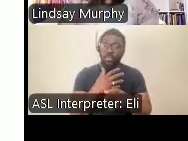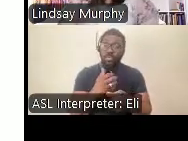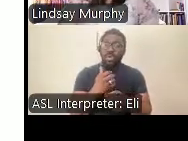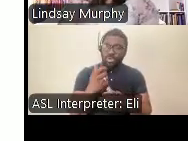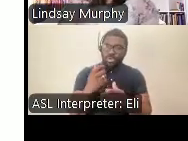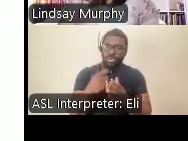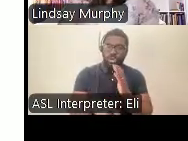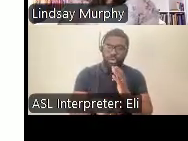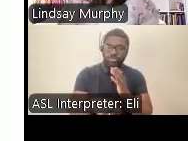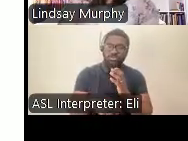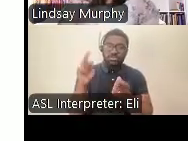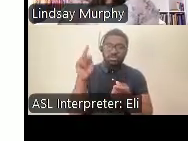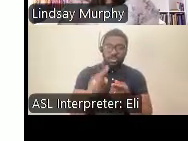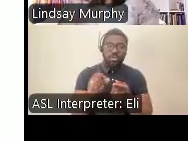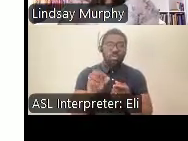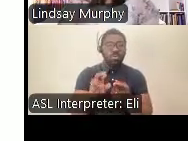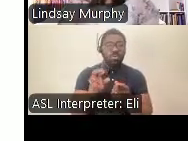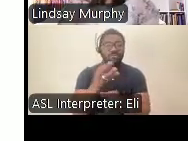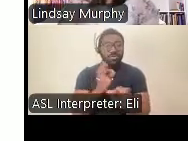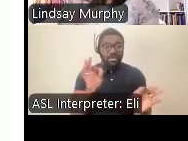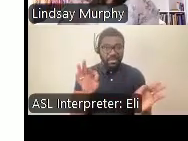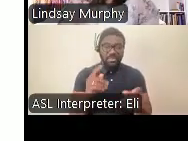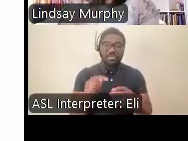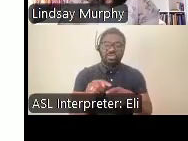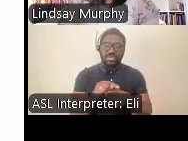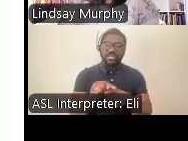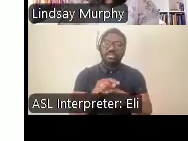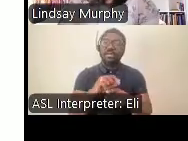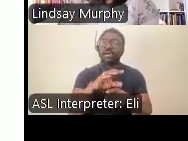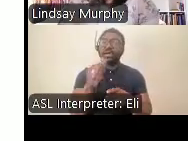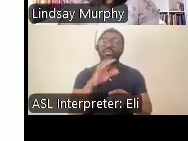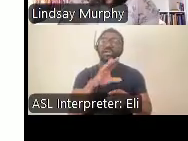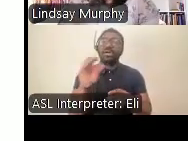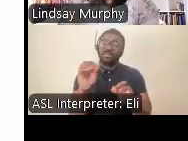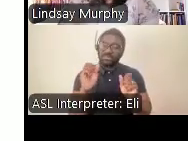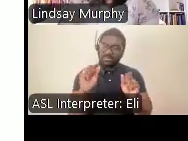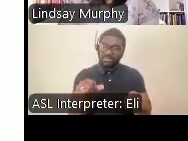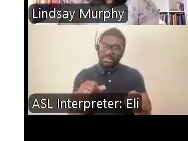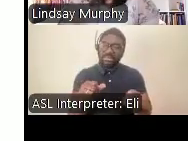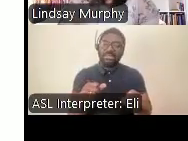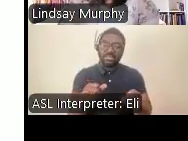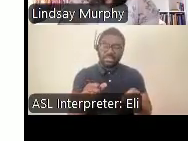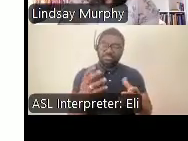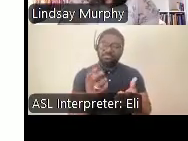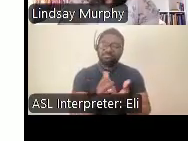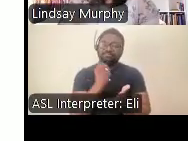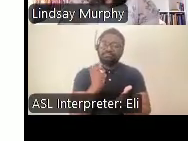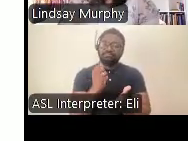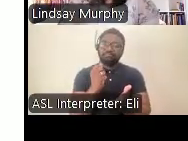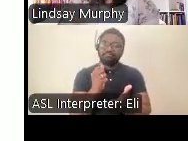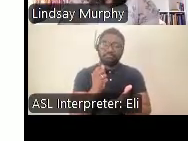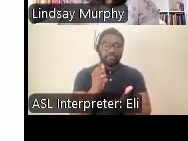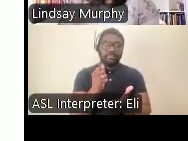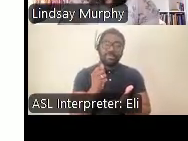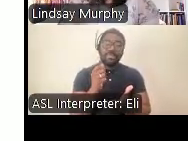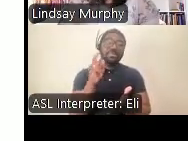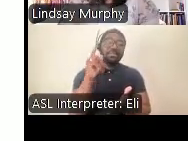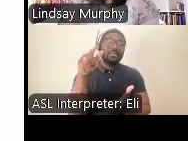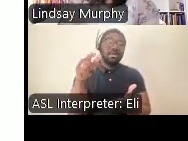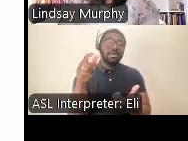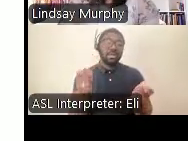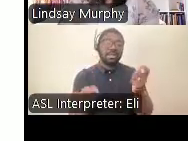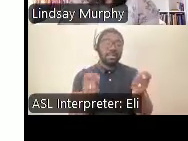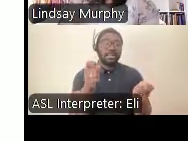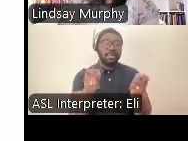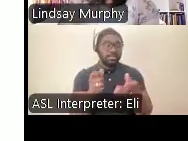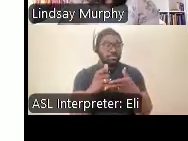free service or training that other employers can get a hold of, and then maybe make adjustments to really help